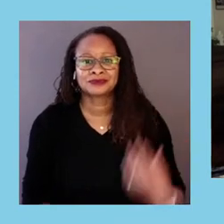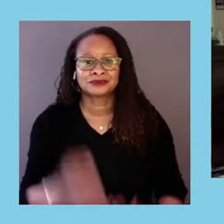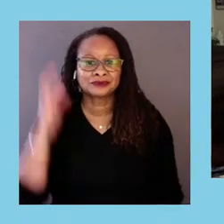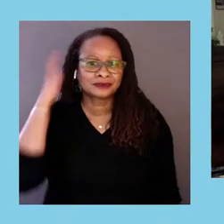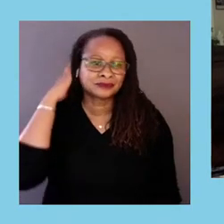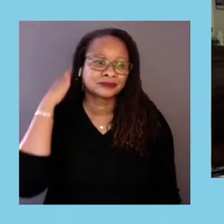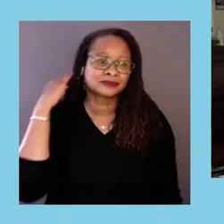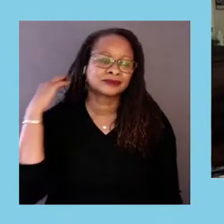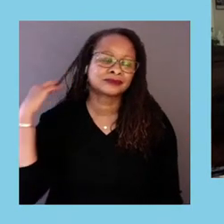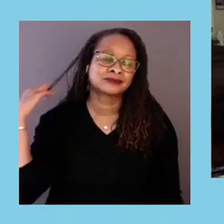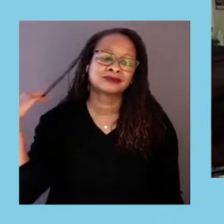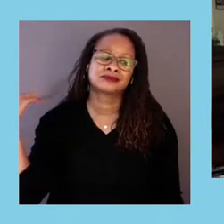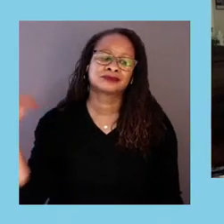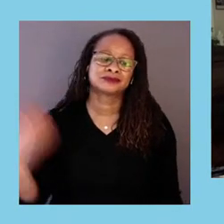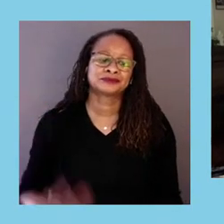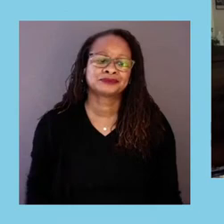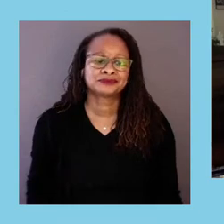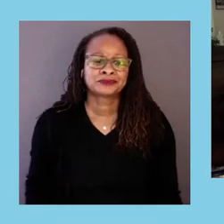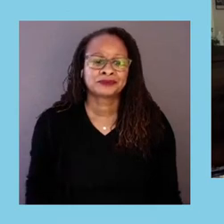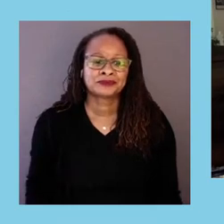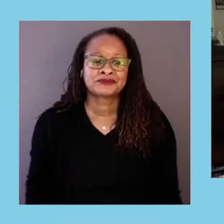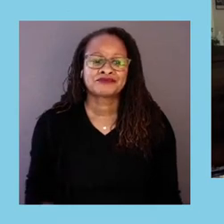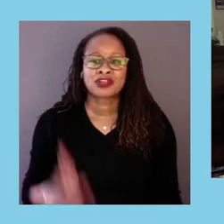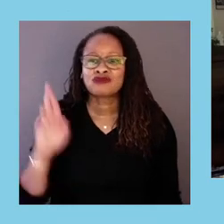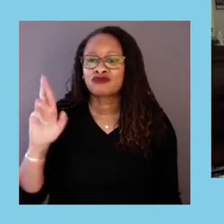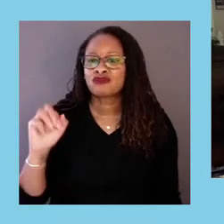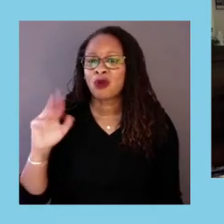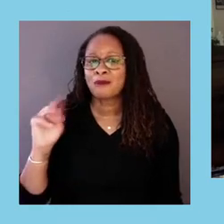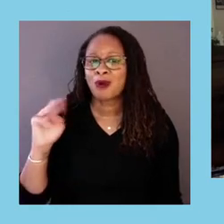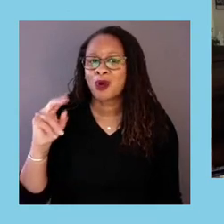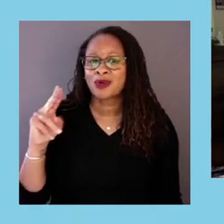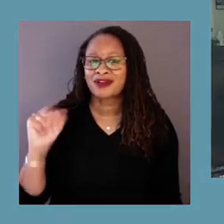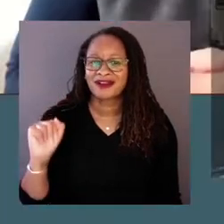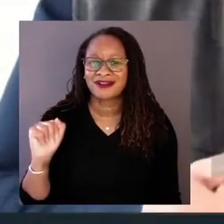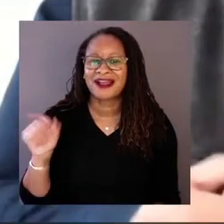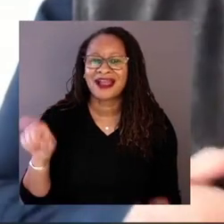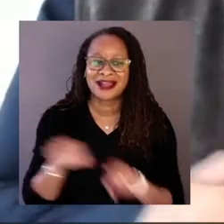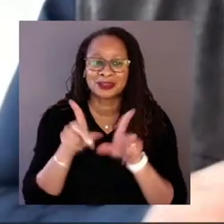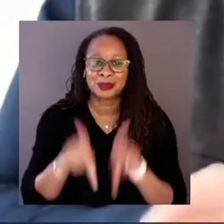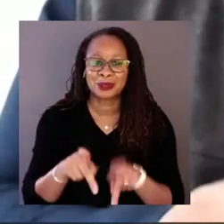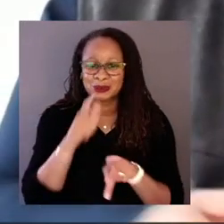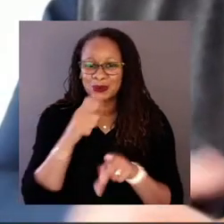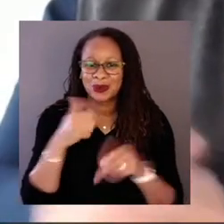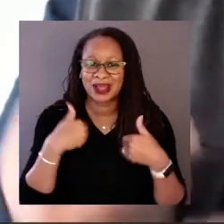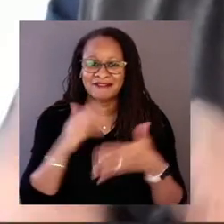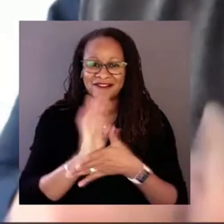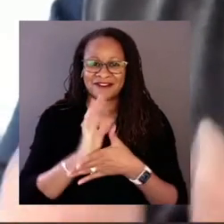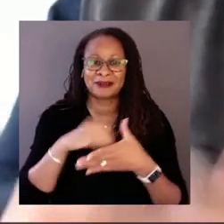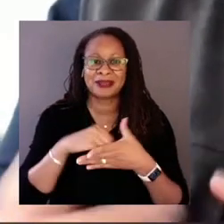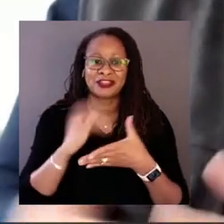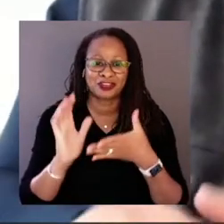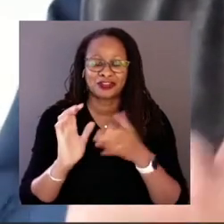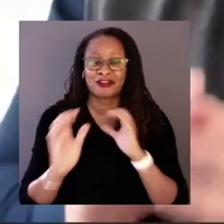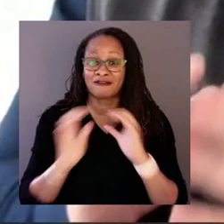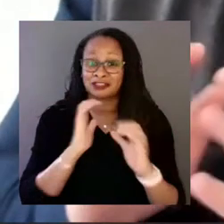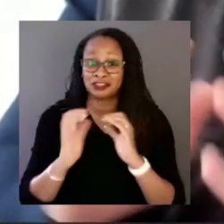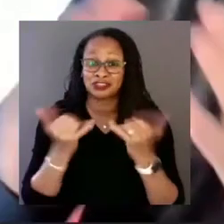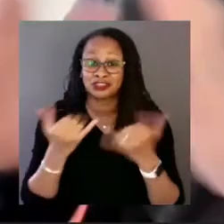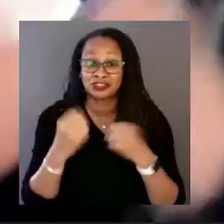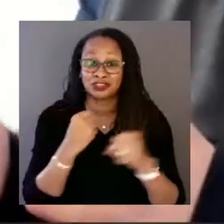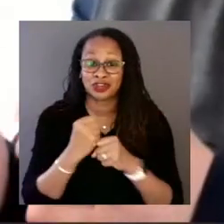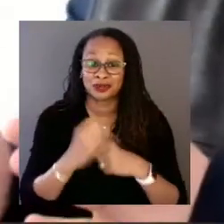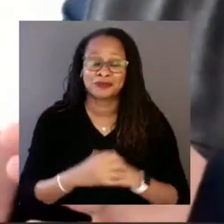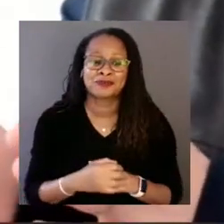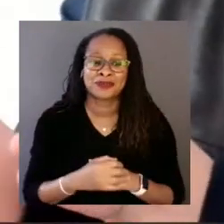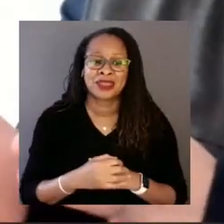going to throw this to you. As someone who had a film in the conversation this year, can you enlighten us a little bit about